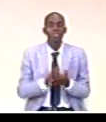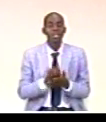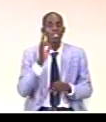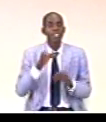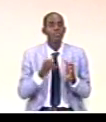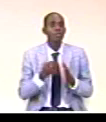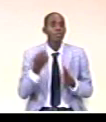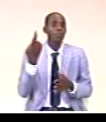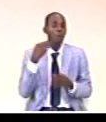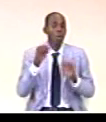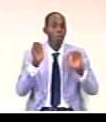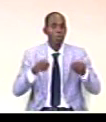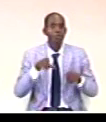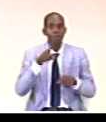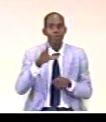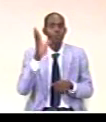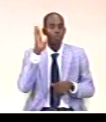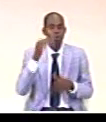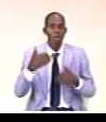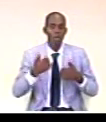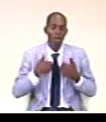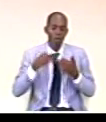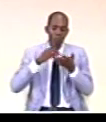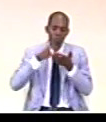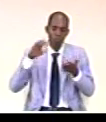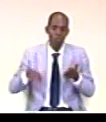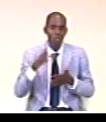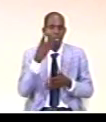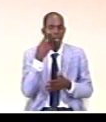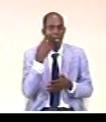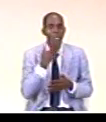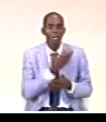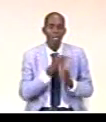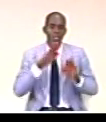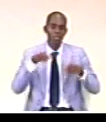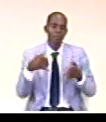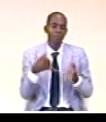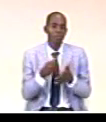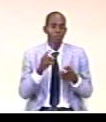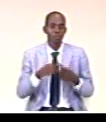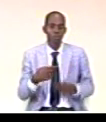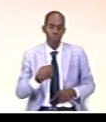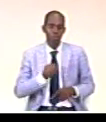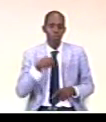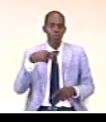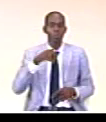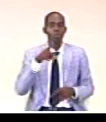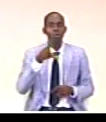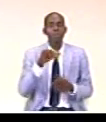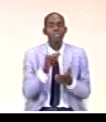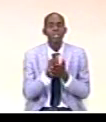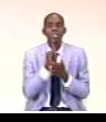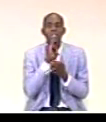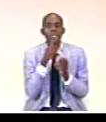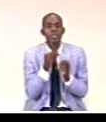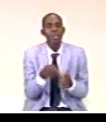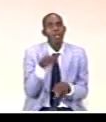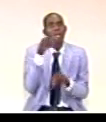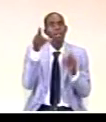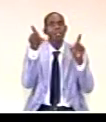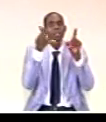possible, you would have plucked out your eyes and have given them to me. That was the level to which they